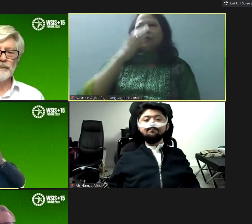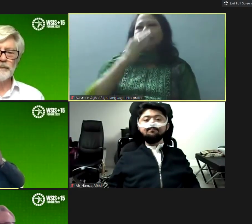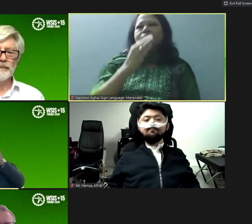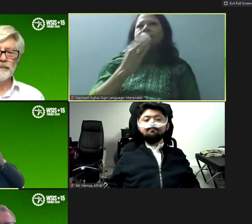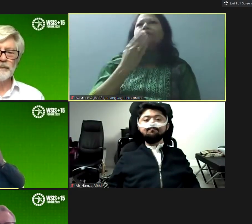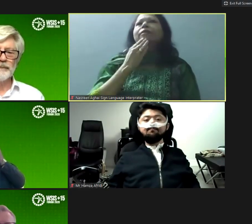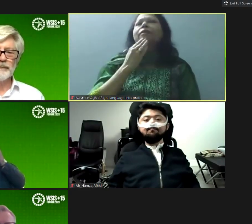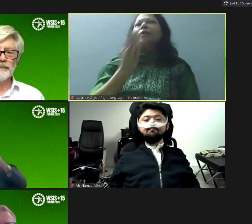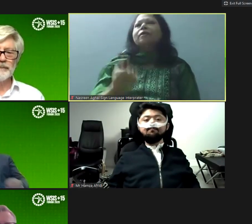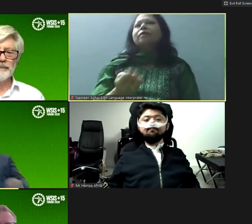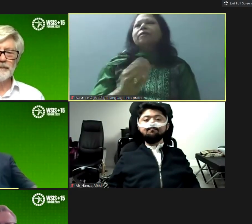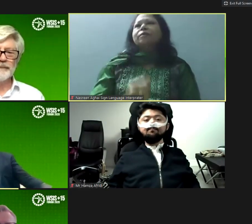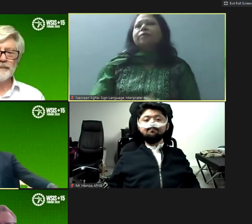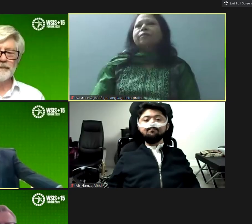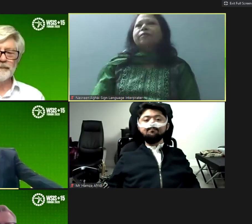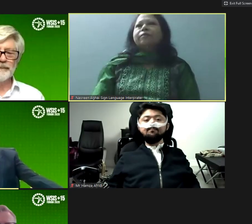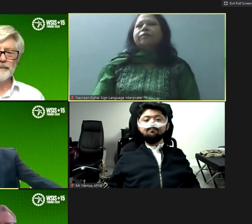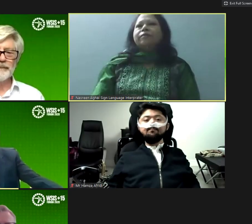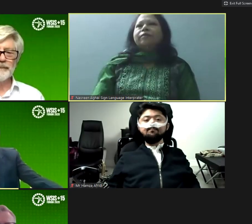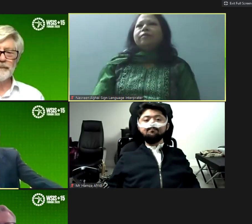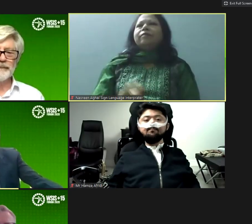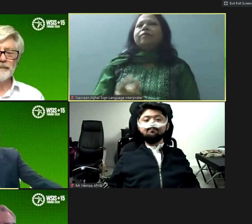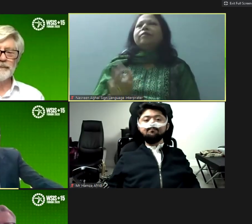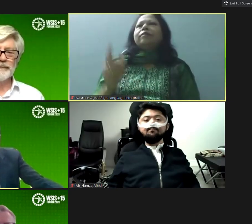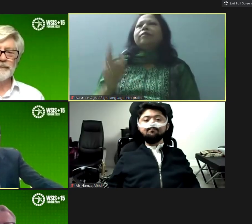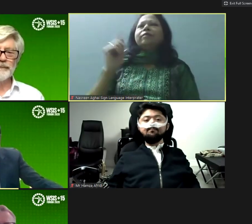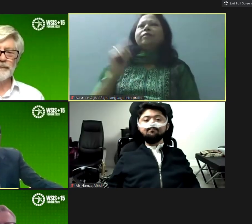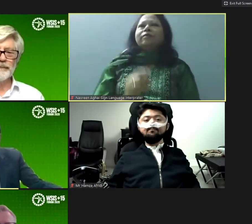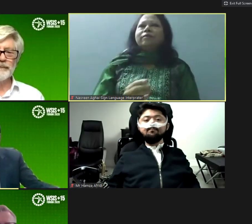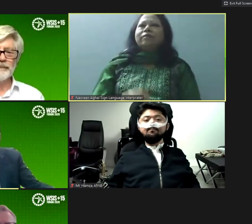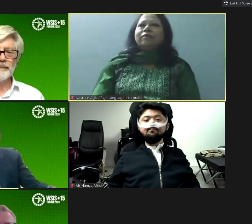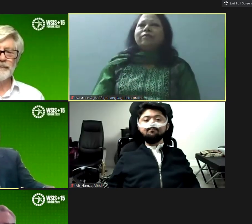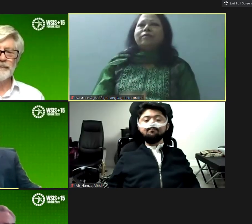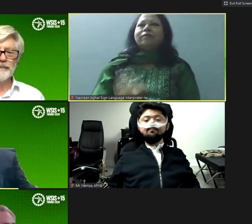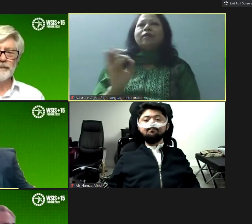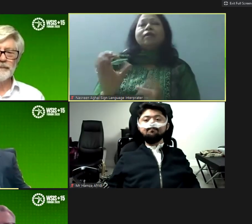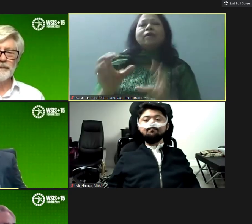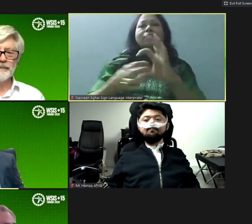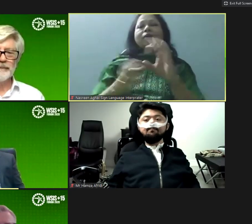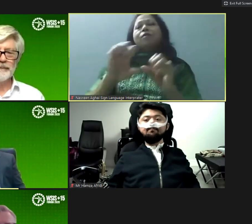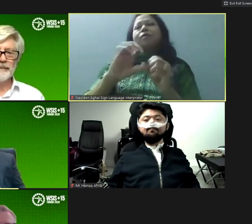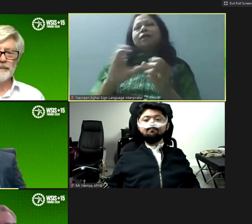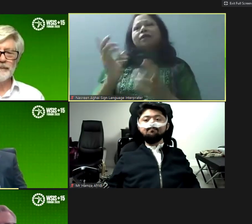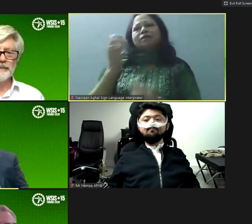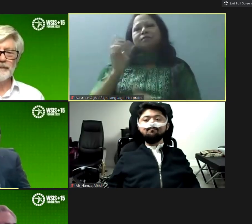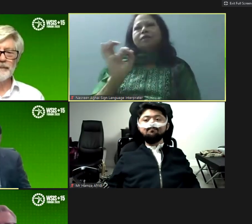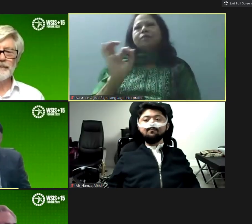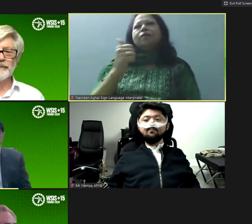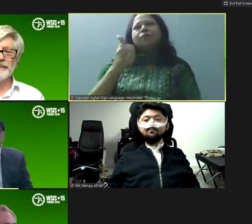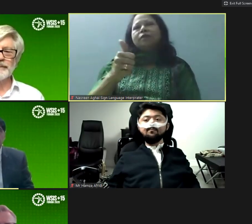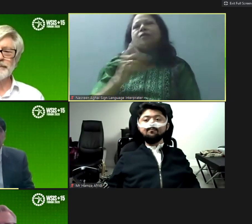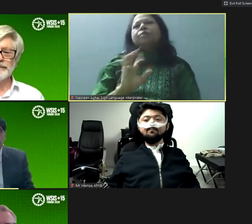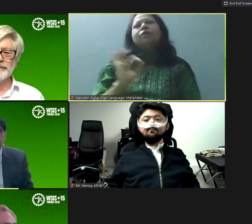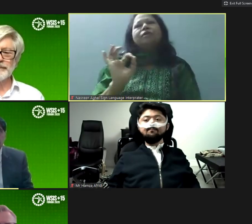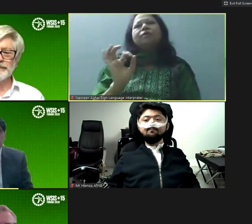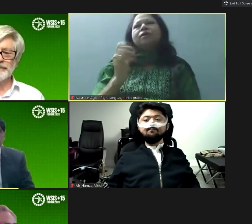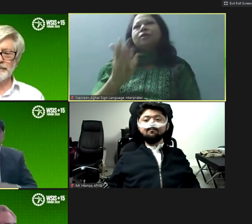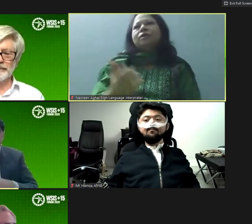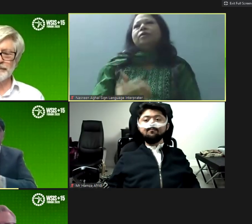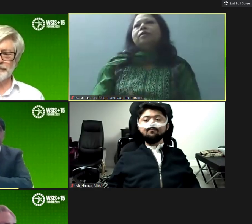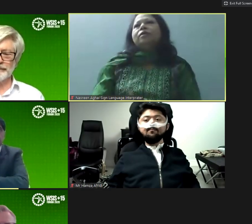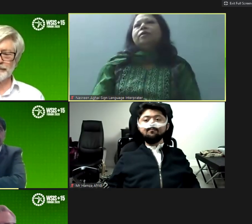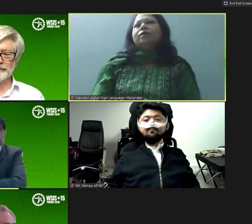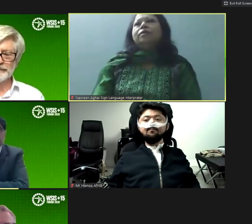Akbar Gardezi. So with the permission of the organizers, it's my present duty to welcome